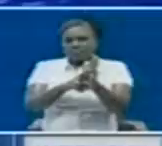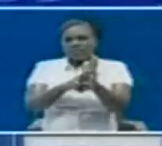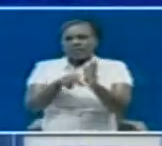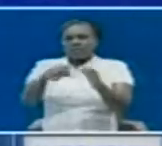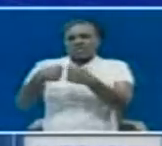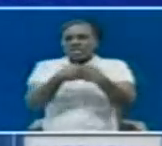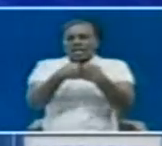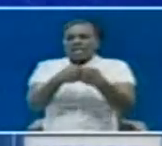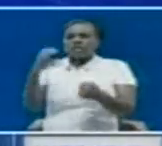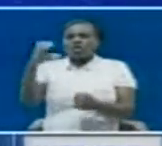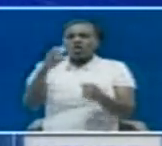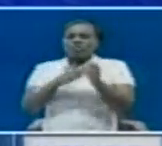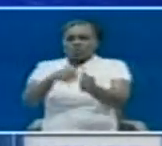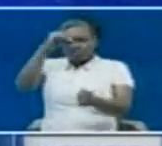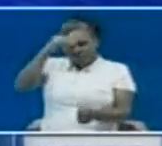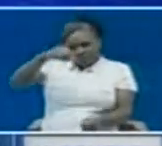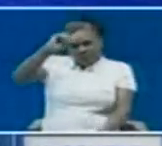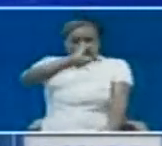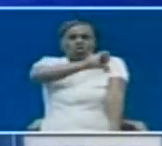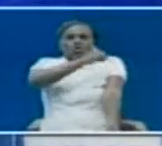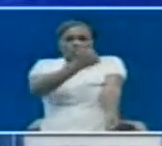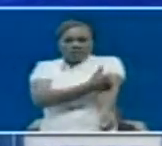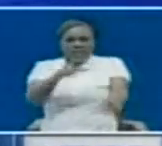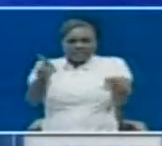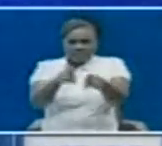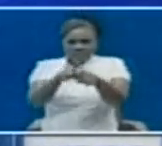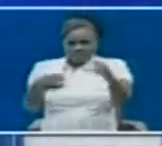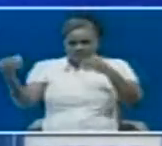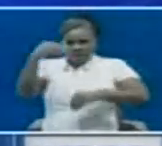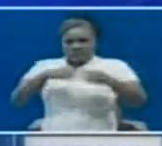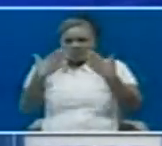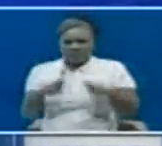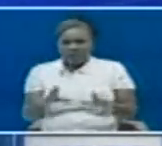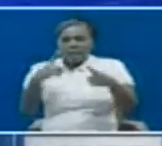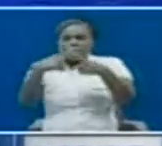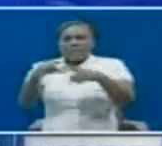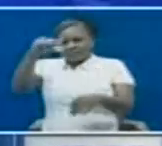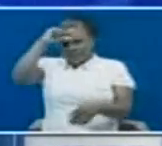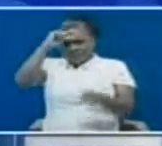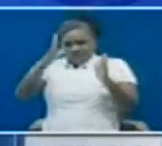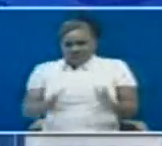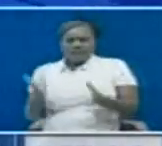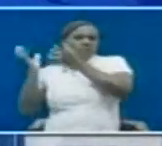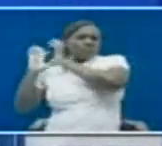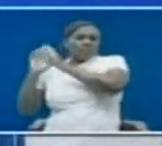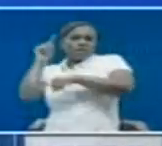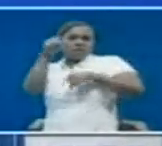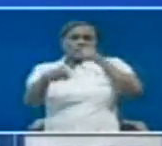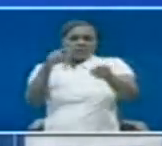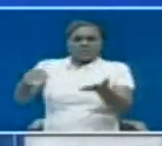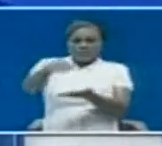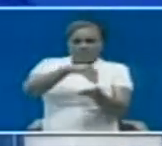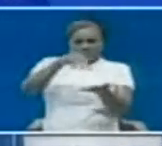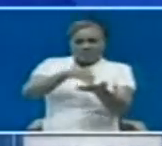challenged CORD leaders to respect their authority as duly elected leaders. But Kilifi Governor Amason Kingi accused the central government